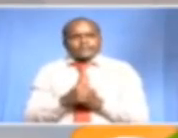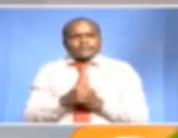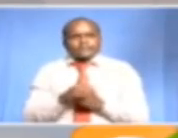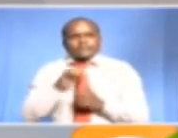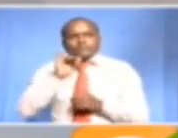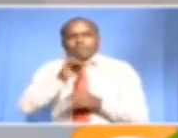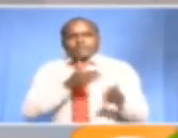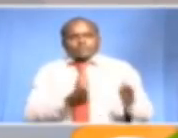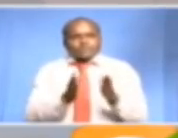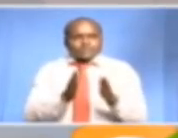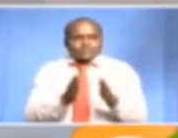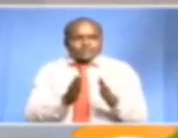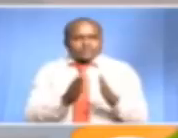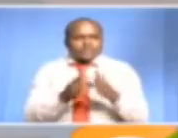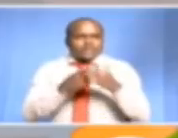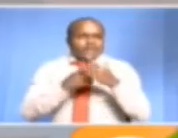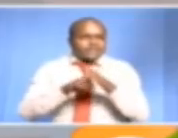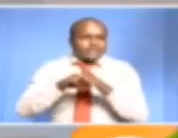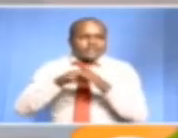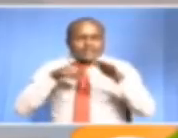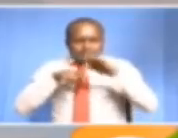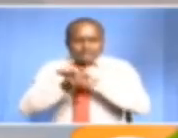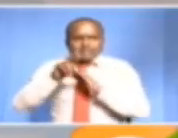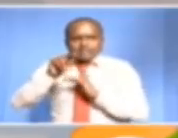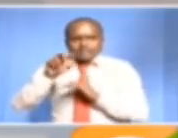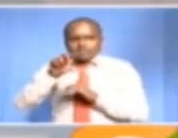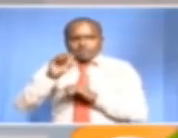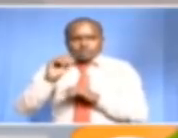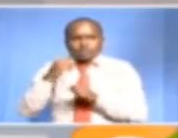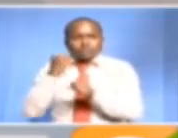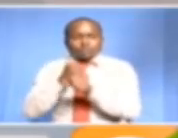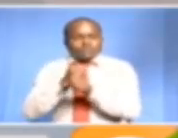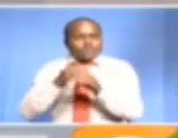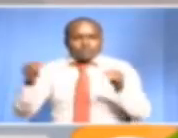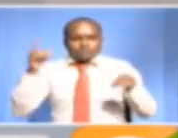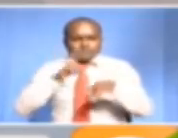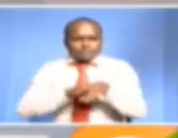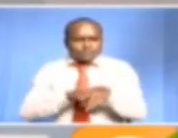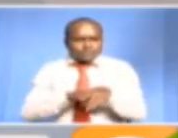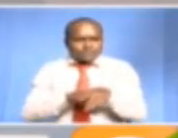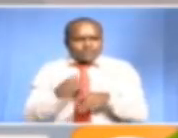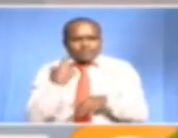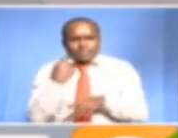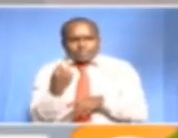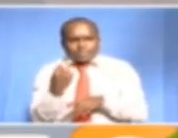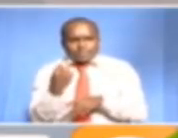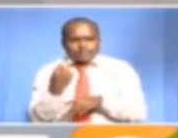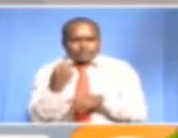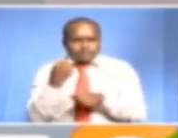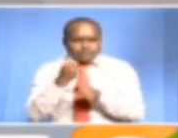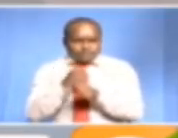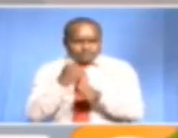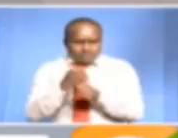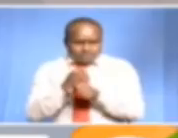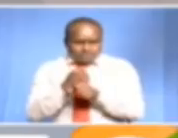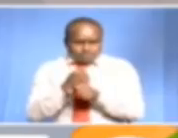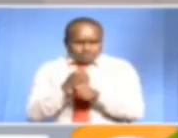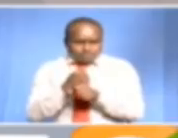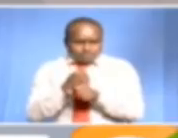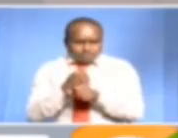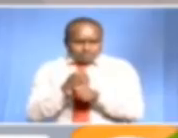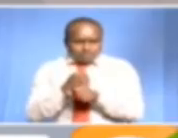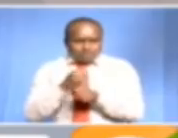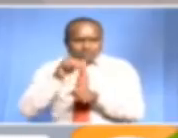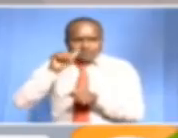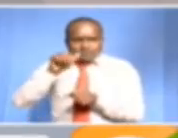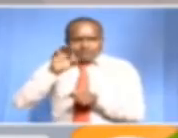I then got into the NGO sector. I've really worked a lot in the NGO sector. The latest having worked from, I was with AfriAfia